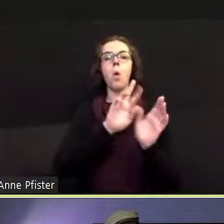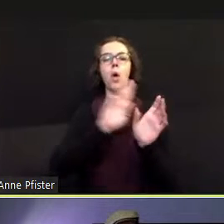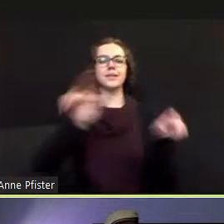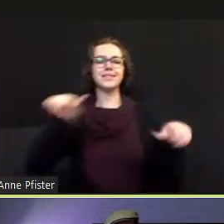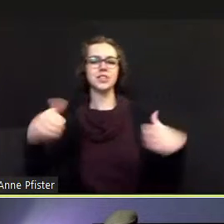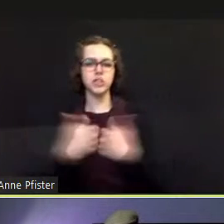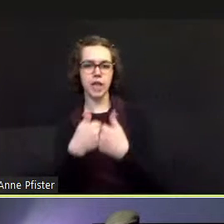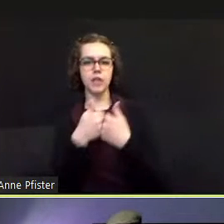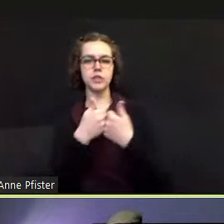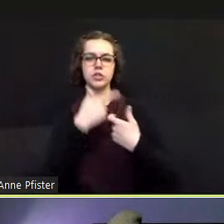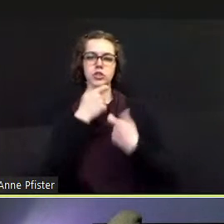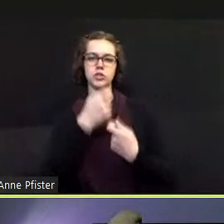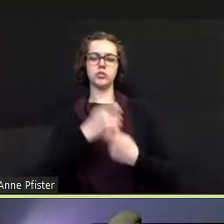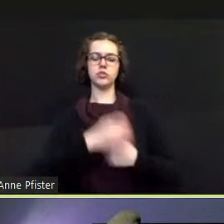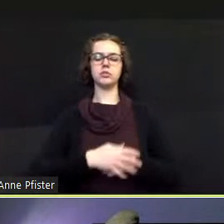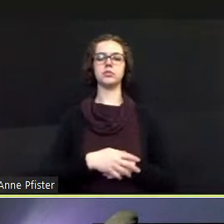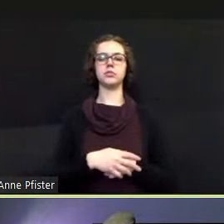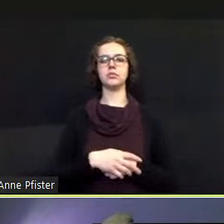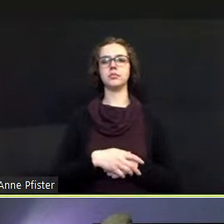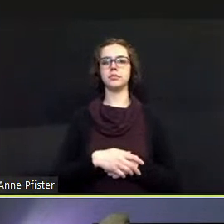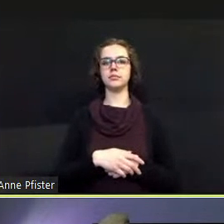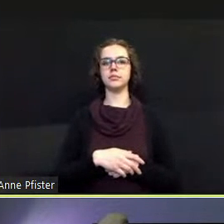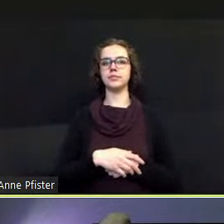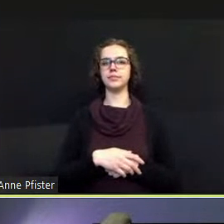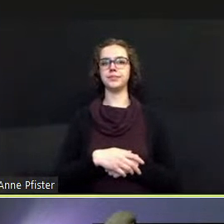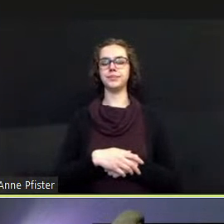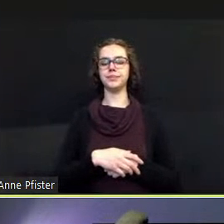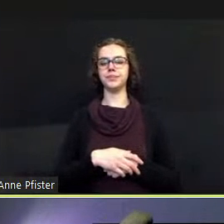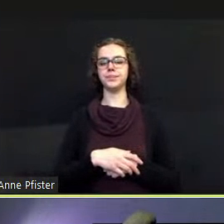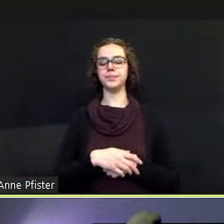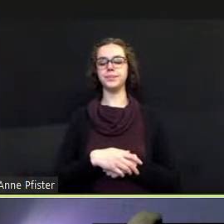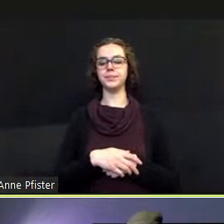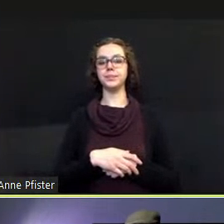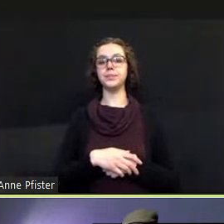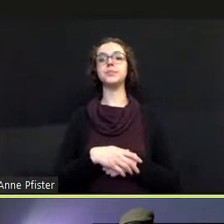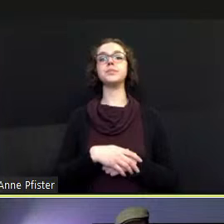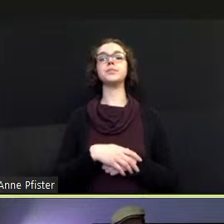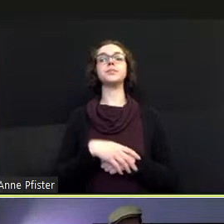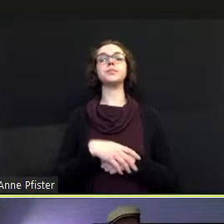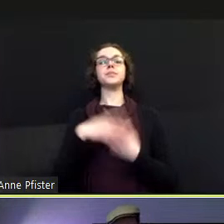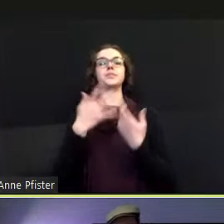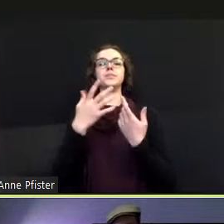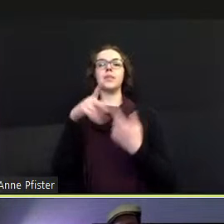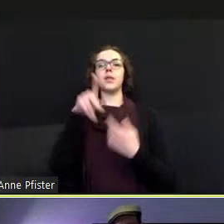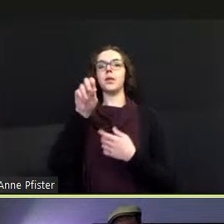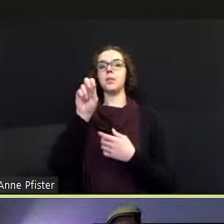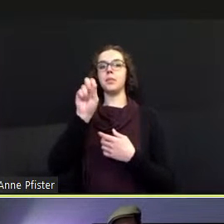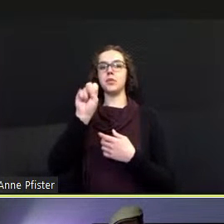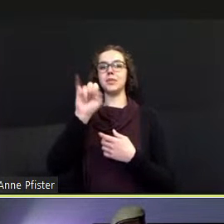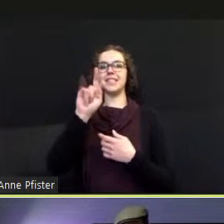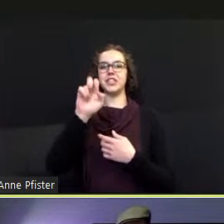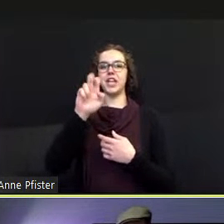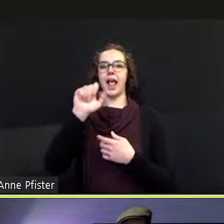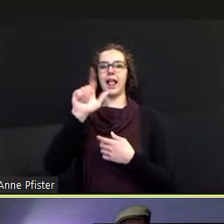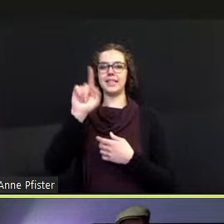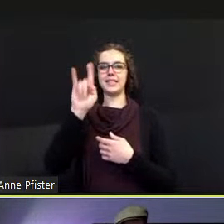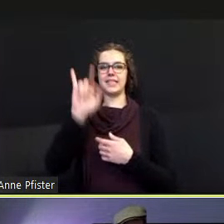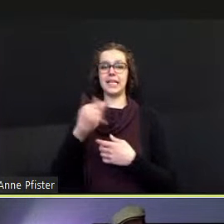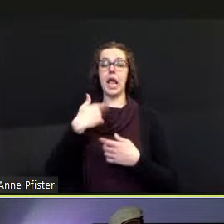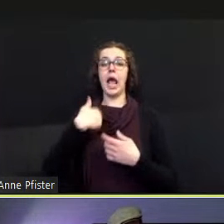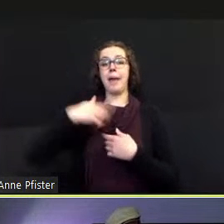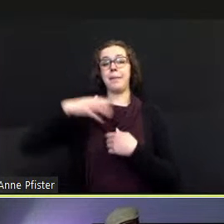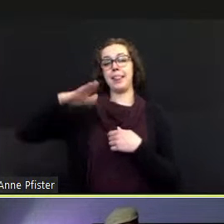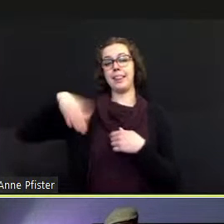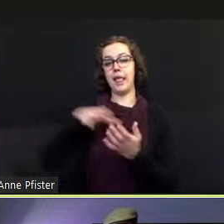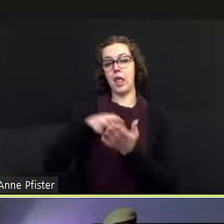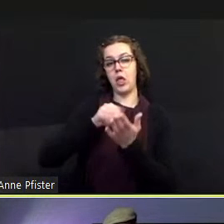be using these. So addressing positionality, I'm a late learner of sign language. I came